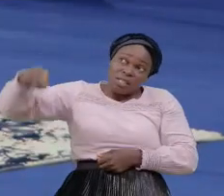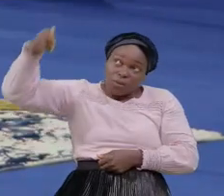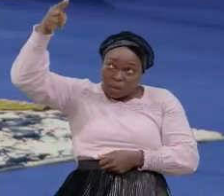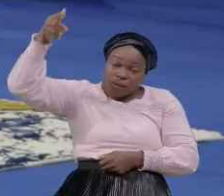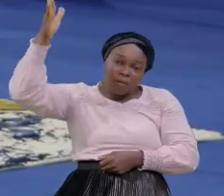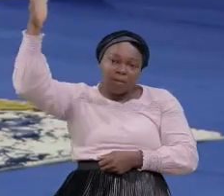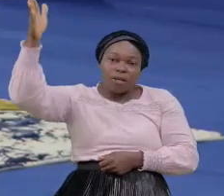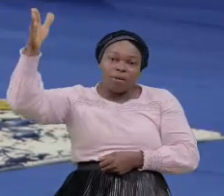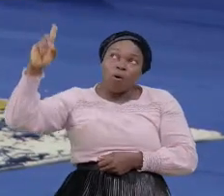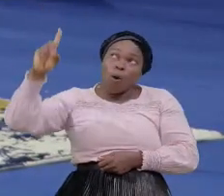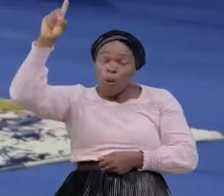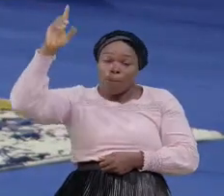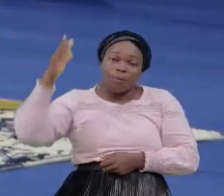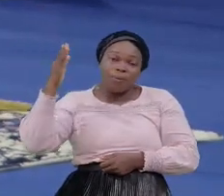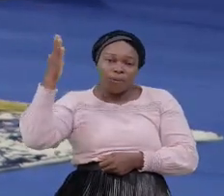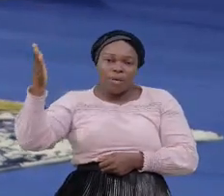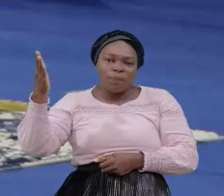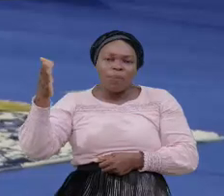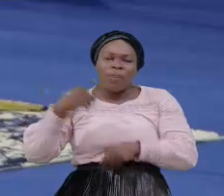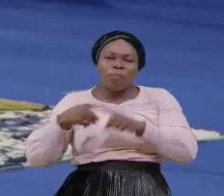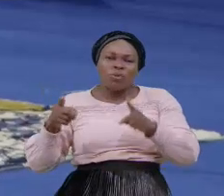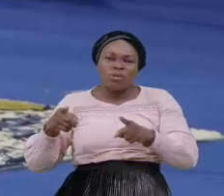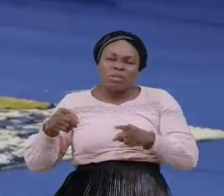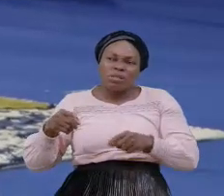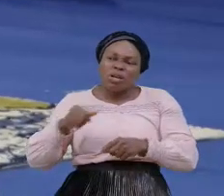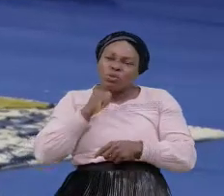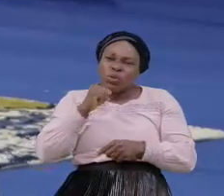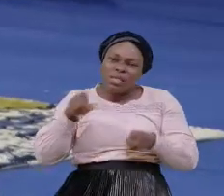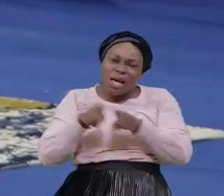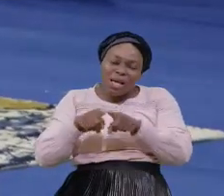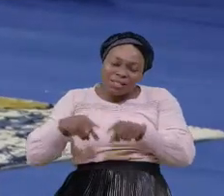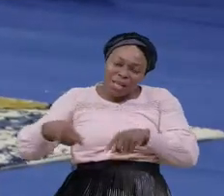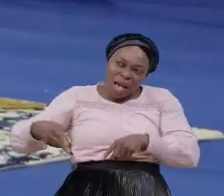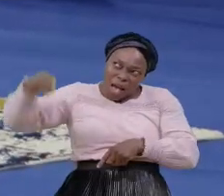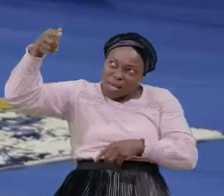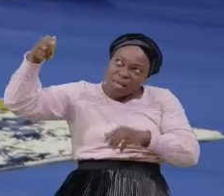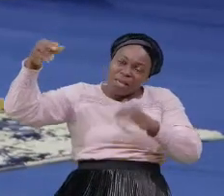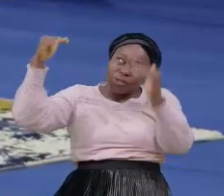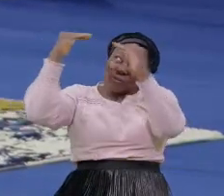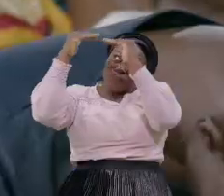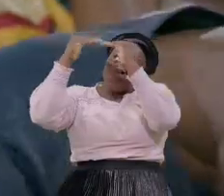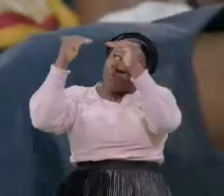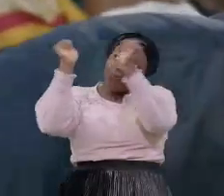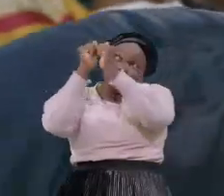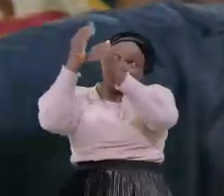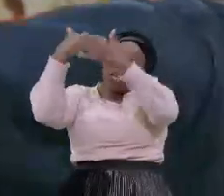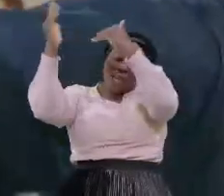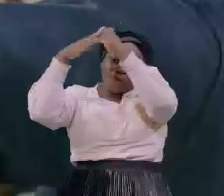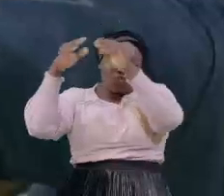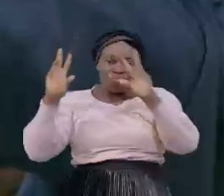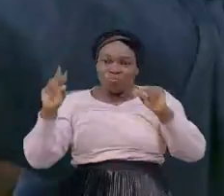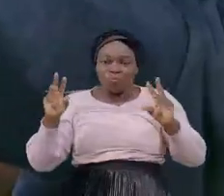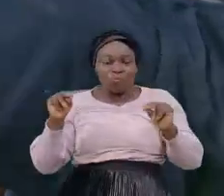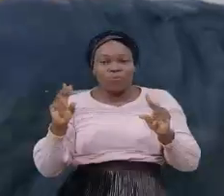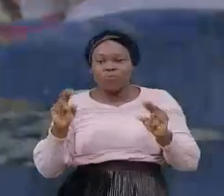high, but not as high as heaven. You need to say amen to that one. And